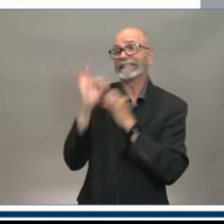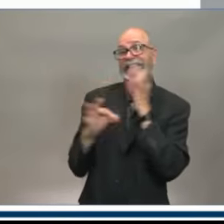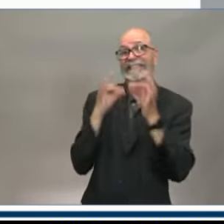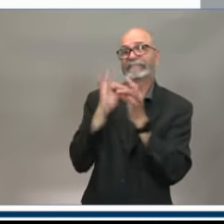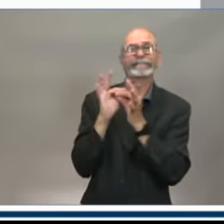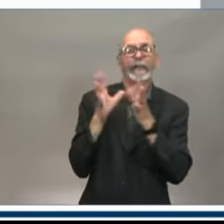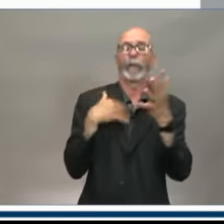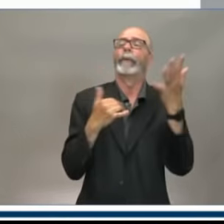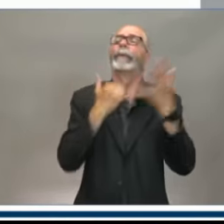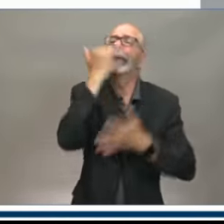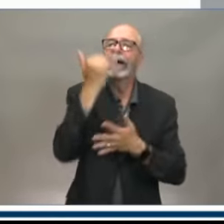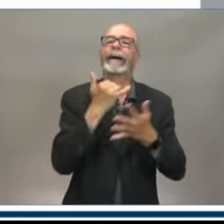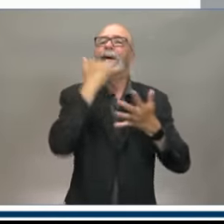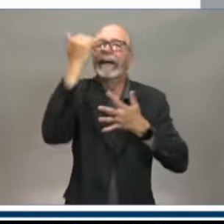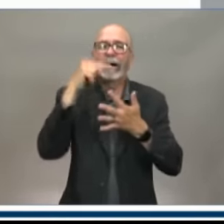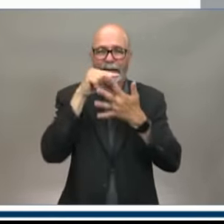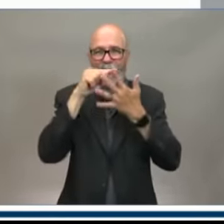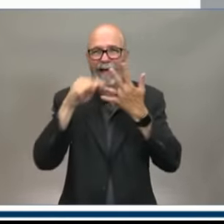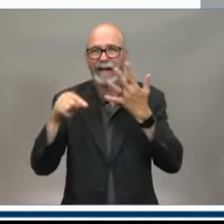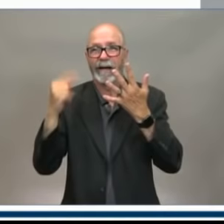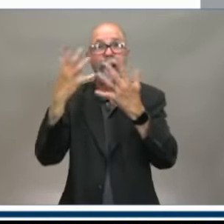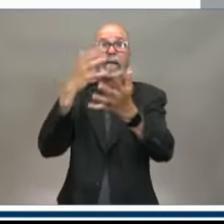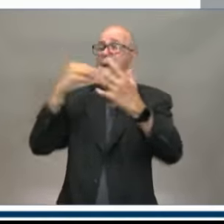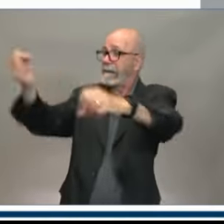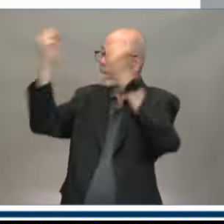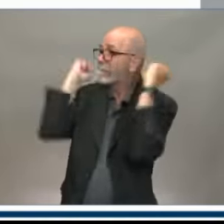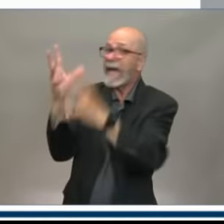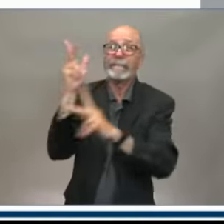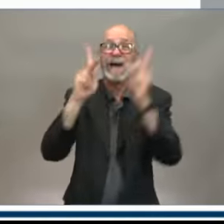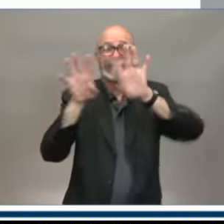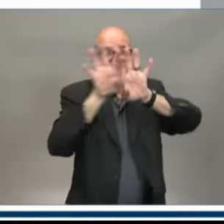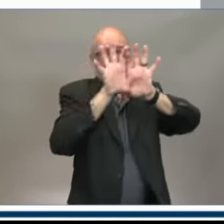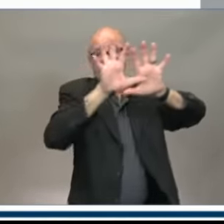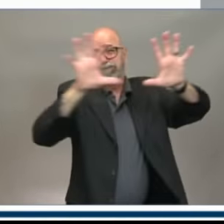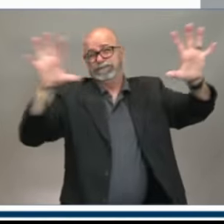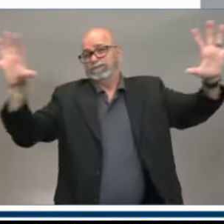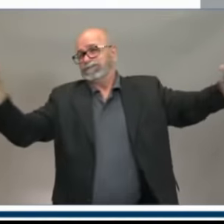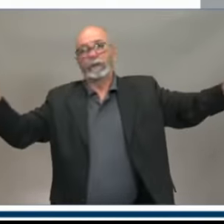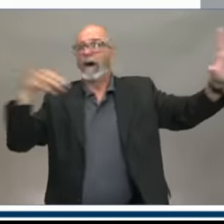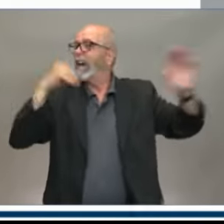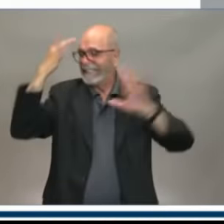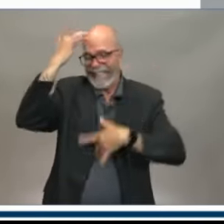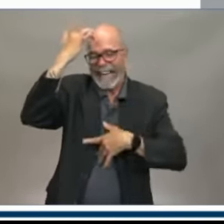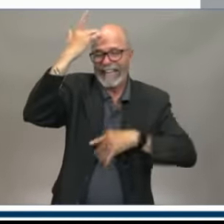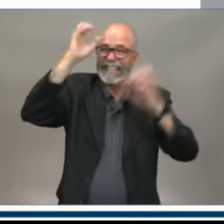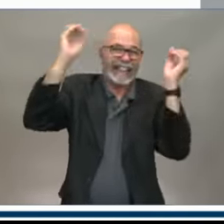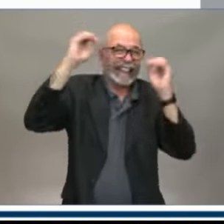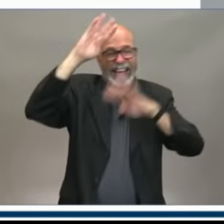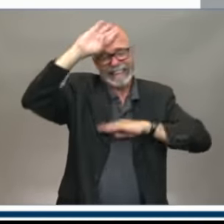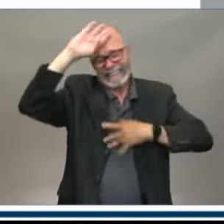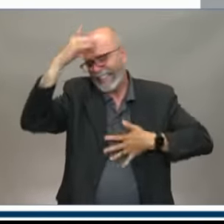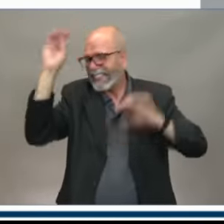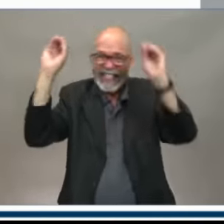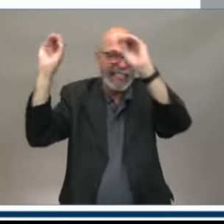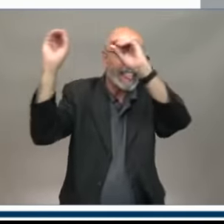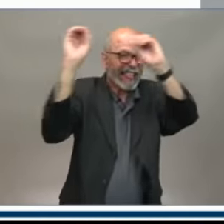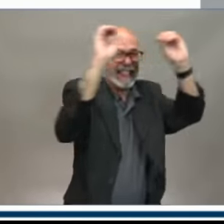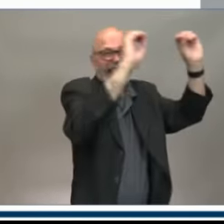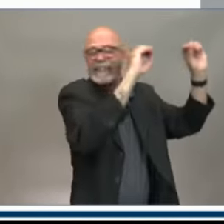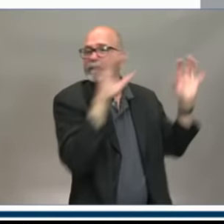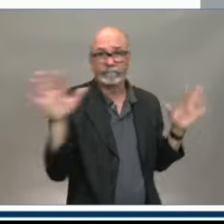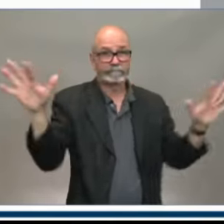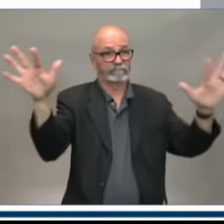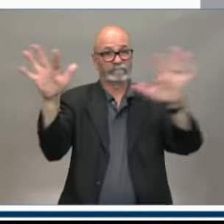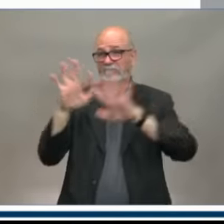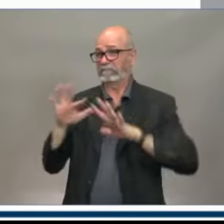is when you start testing large numbers of people who have no symptoms whatsoever. And so the probability of them with no symptoms becomes